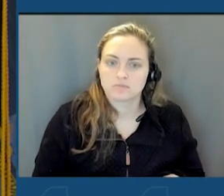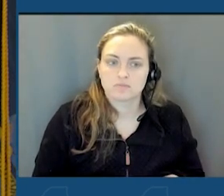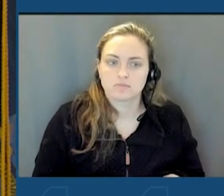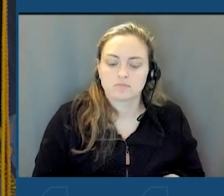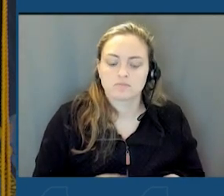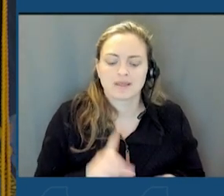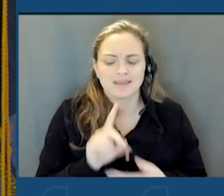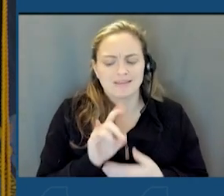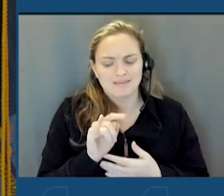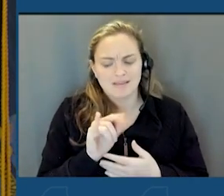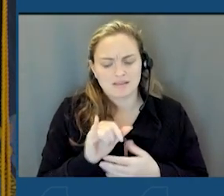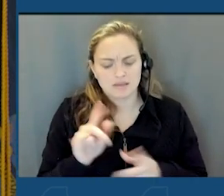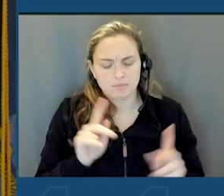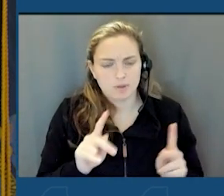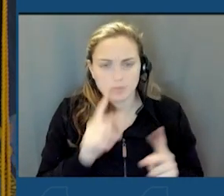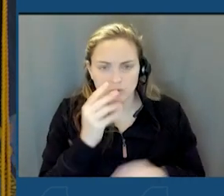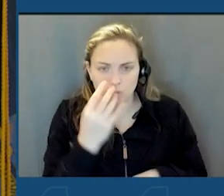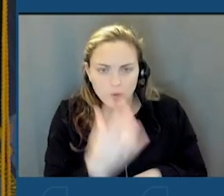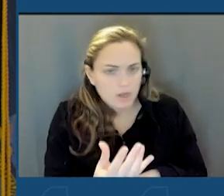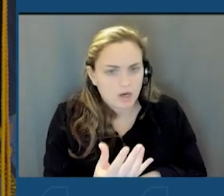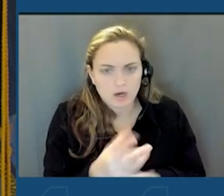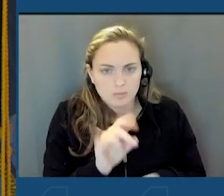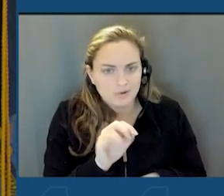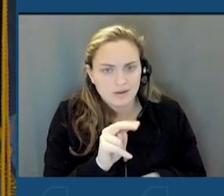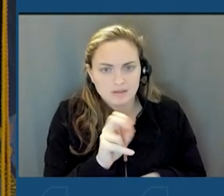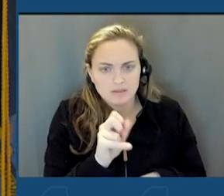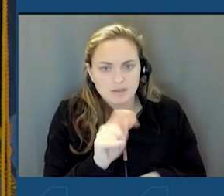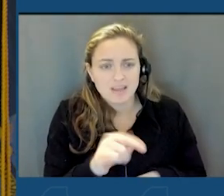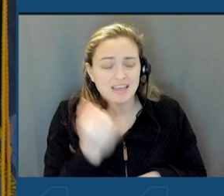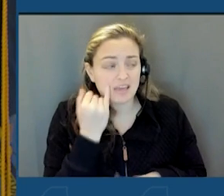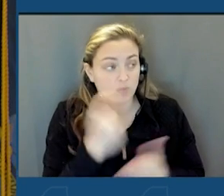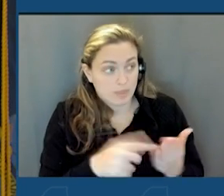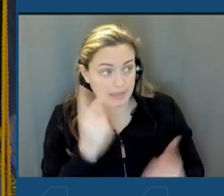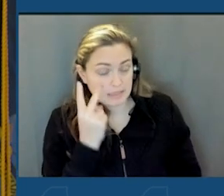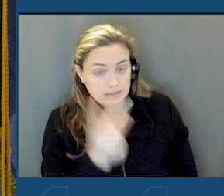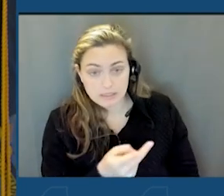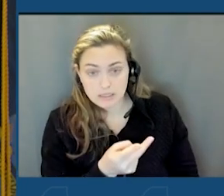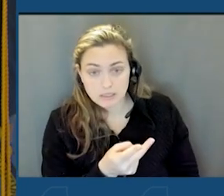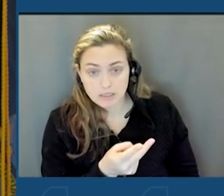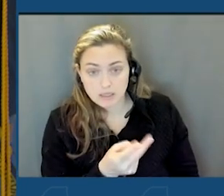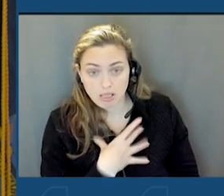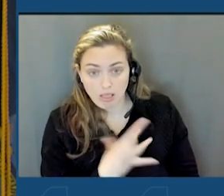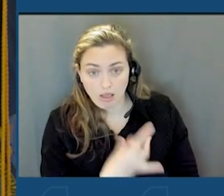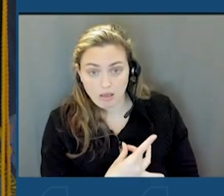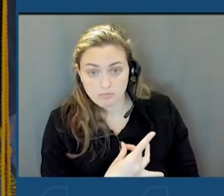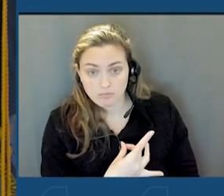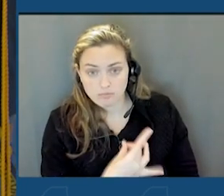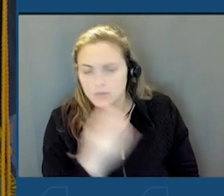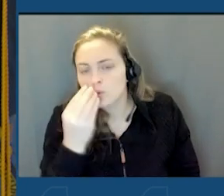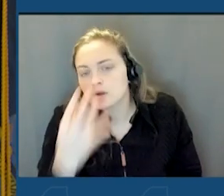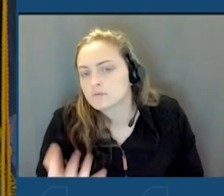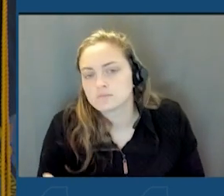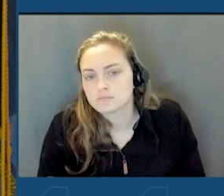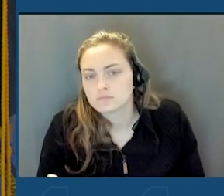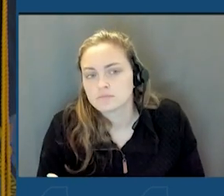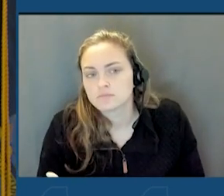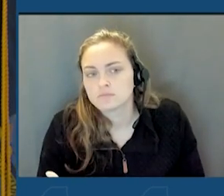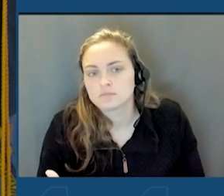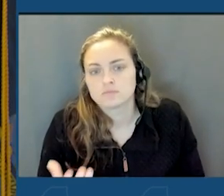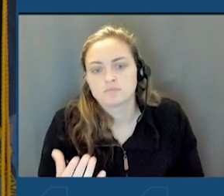Density, people don't care about density if what they see they like. Copper Beach is 80